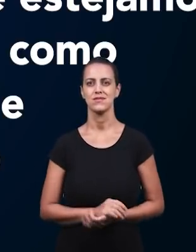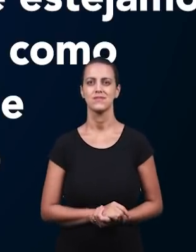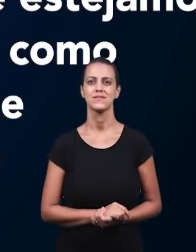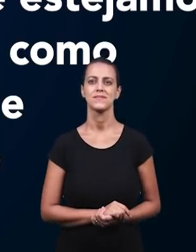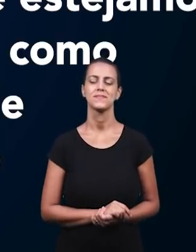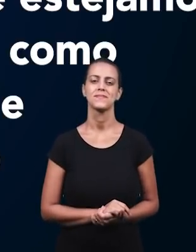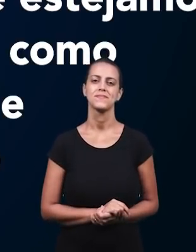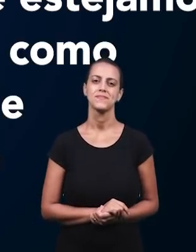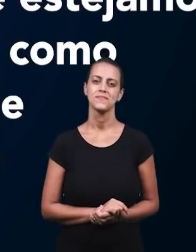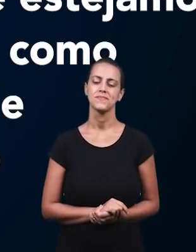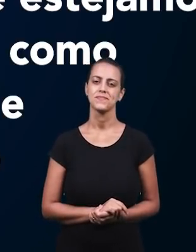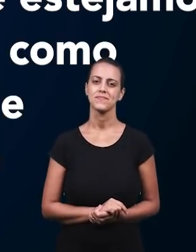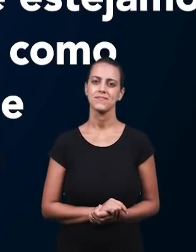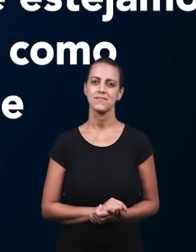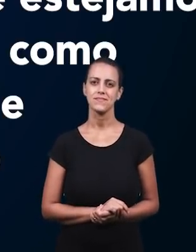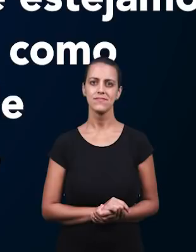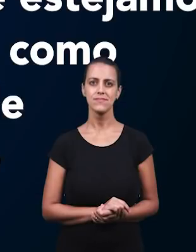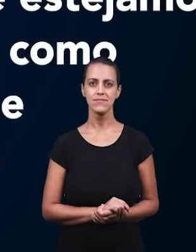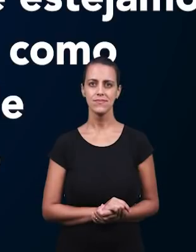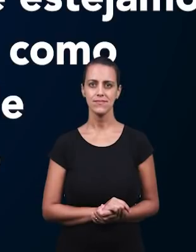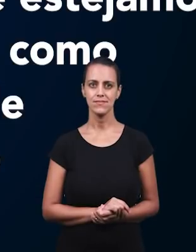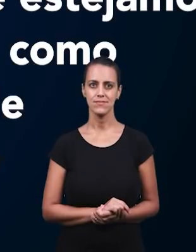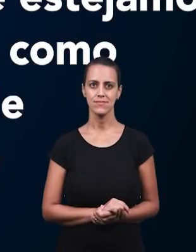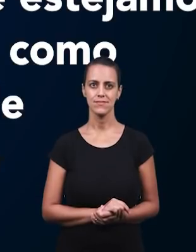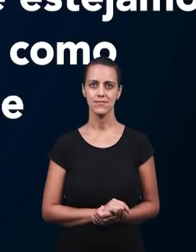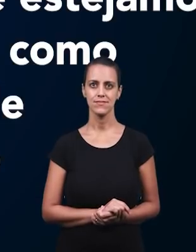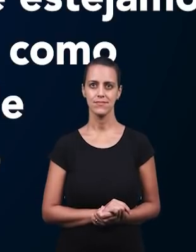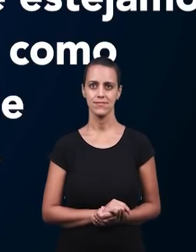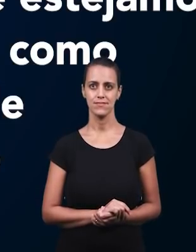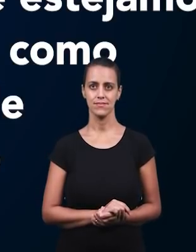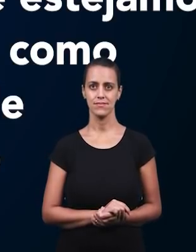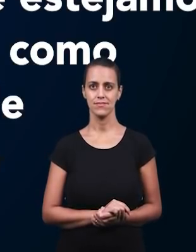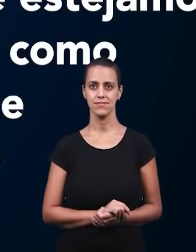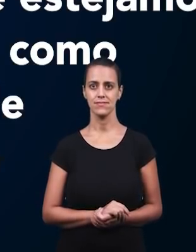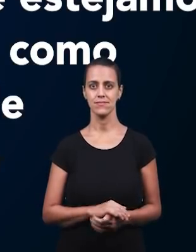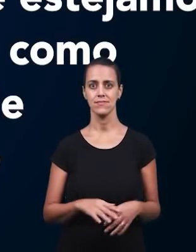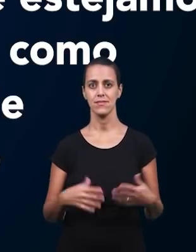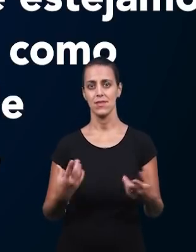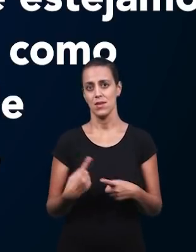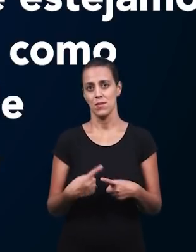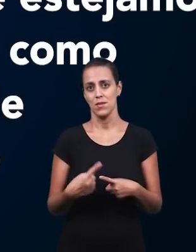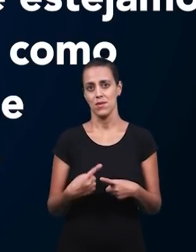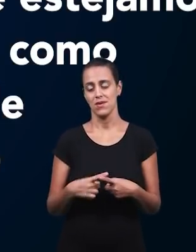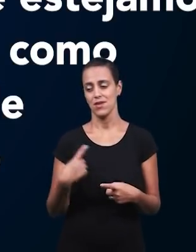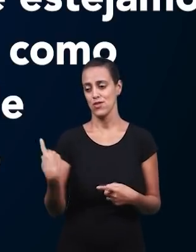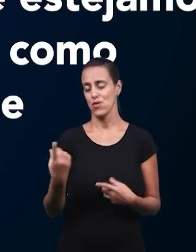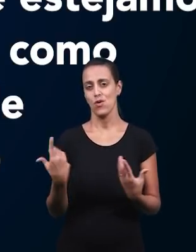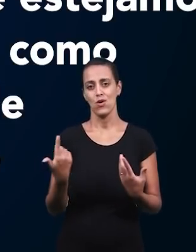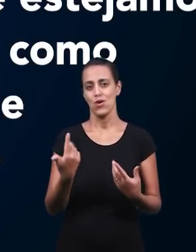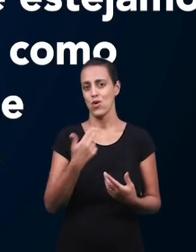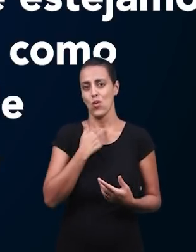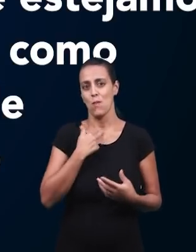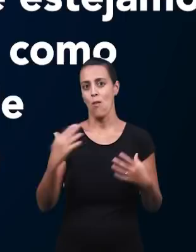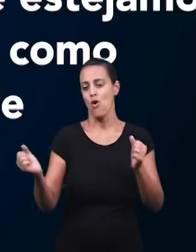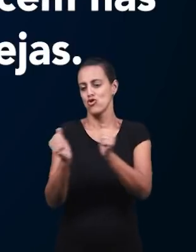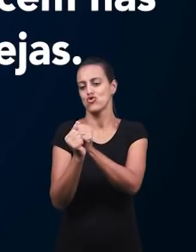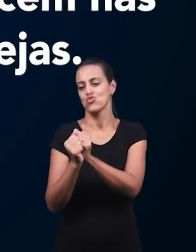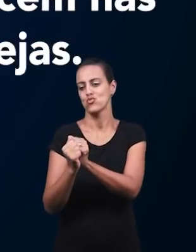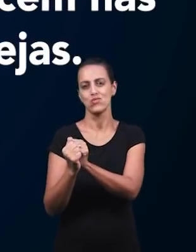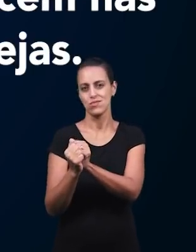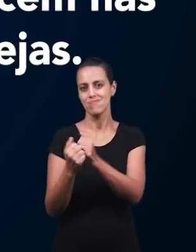been strengthened through those meetings. And it has also kept us connected as a body of